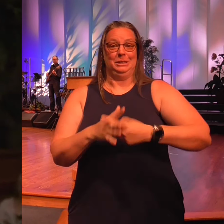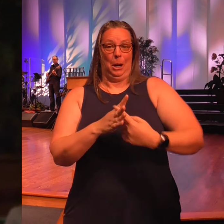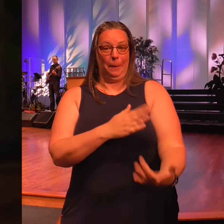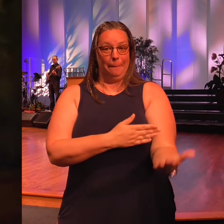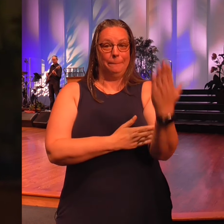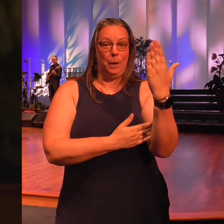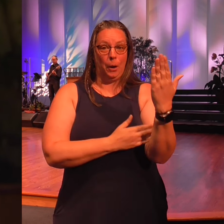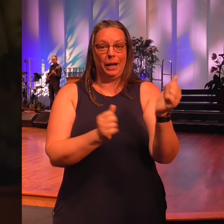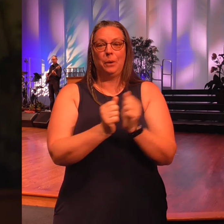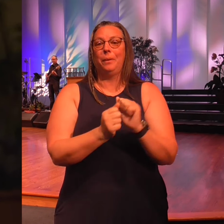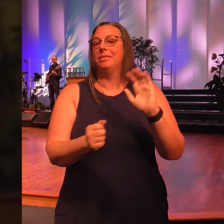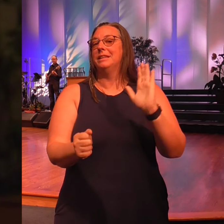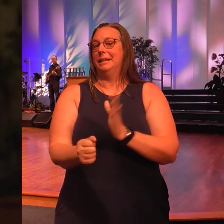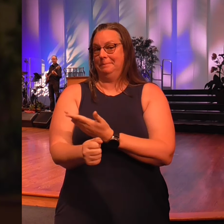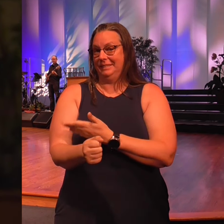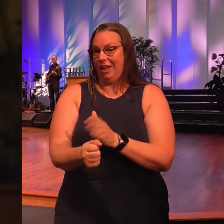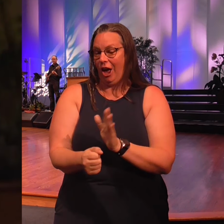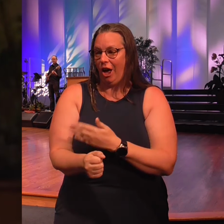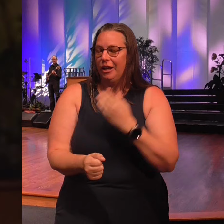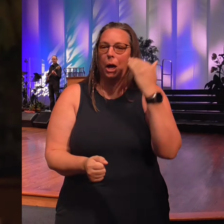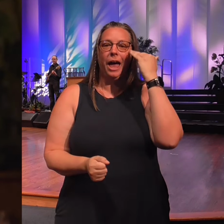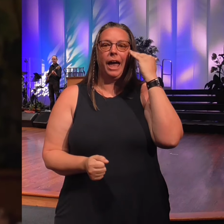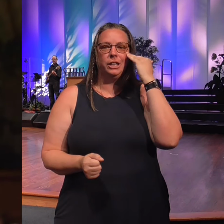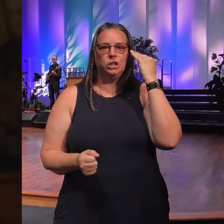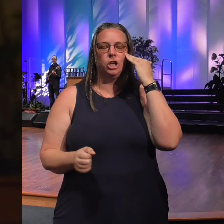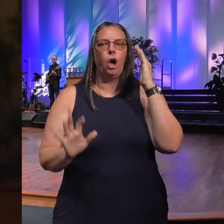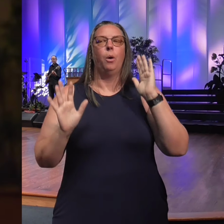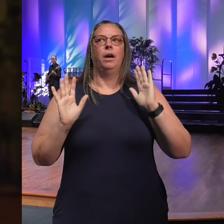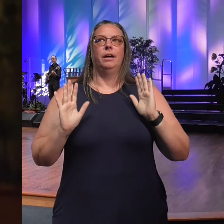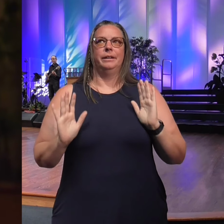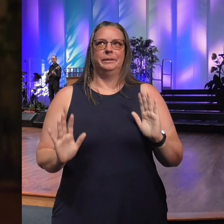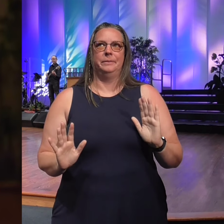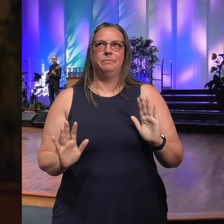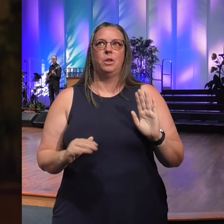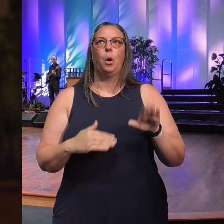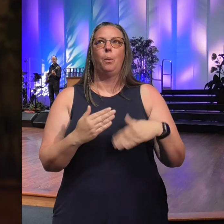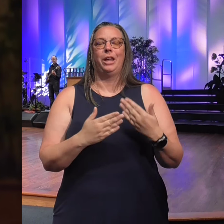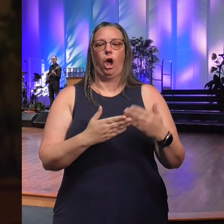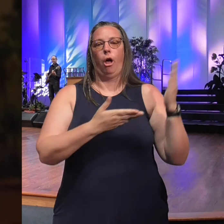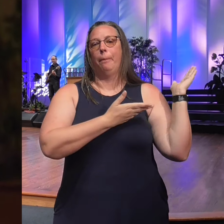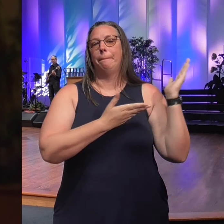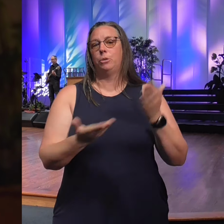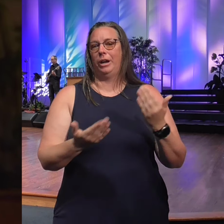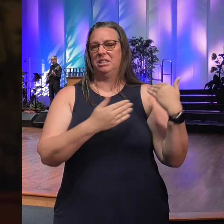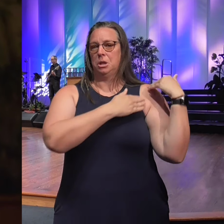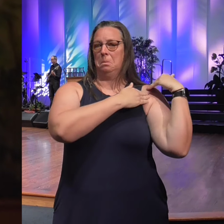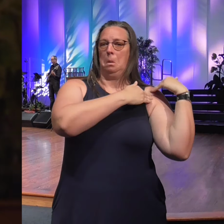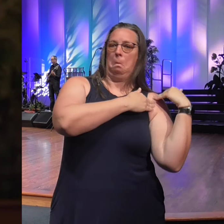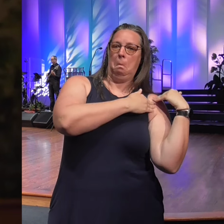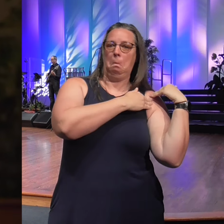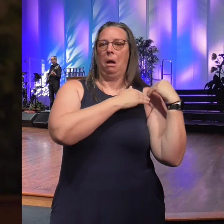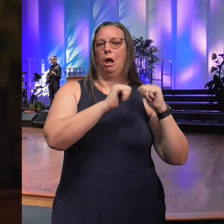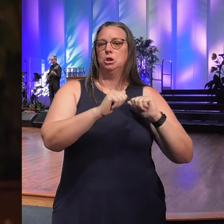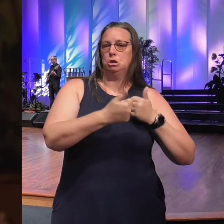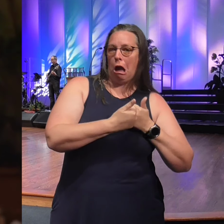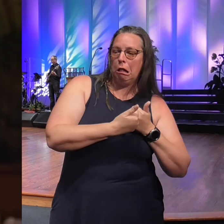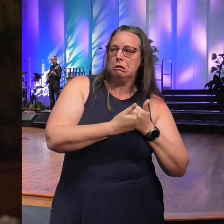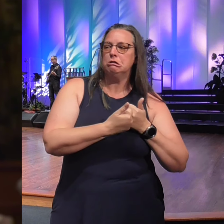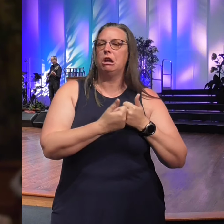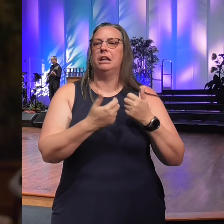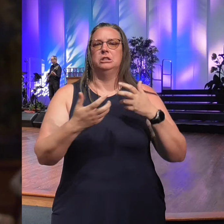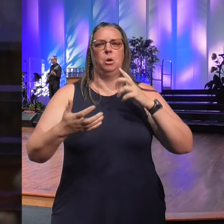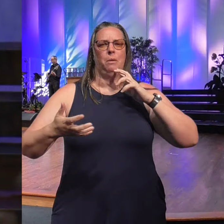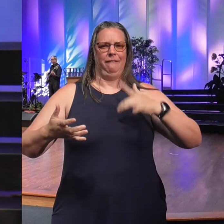morning with some song. And I know that we all come in with things on our shoulders, challenges we're facing, and we're